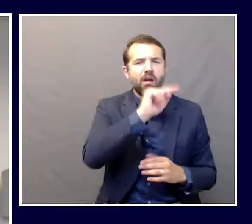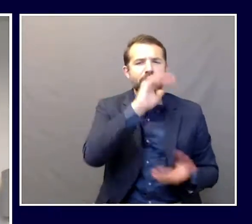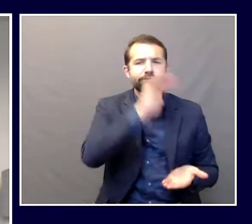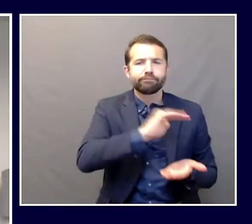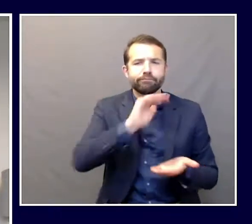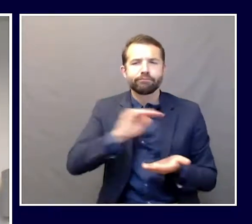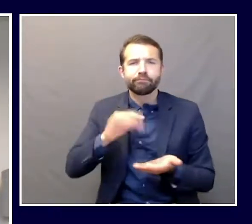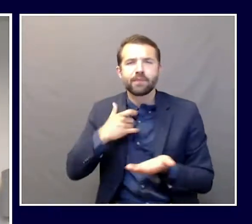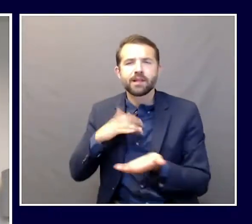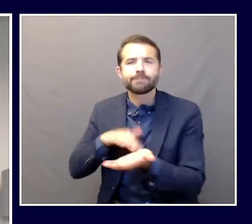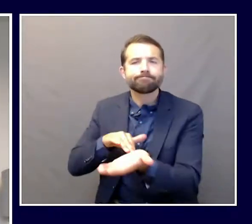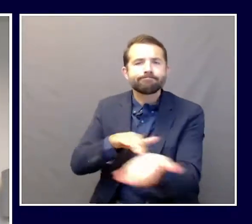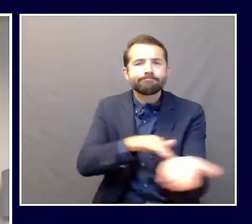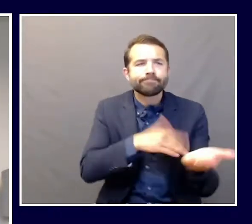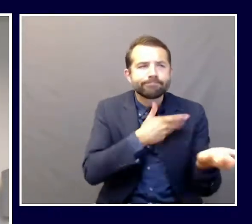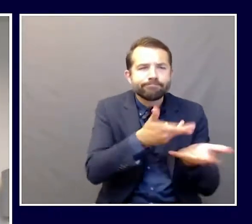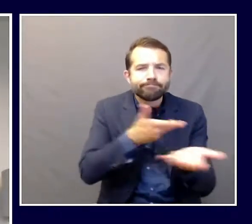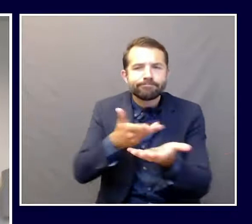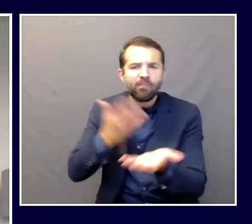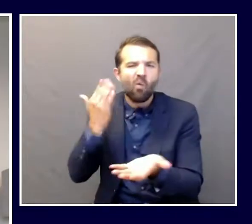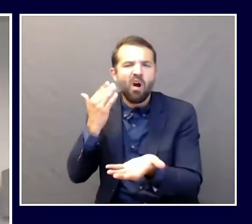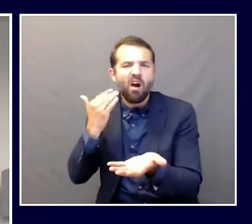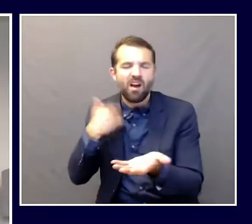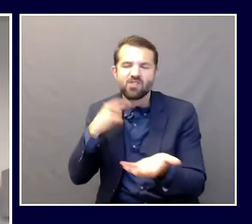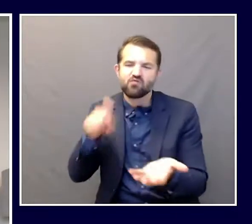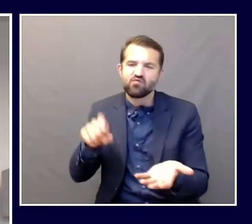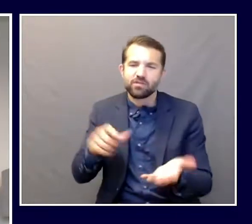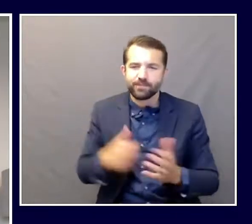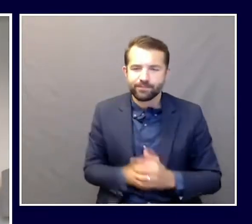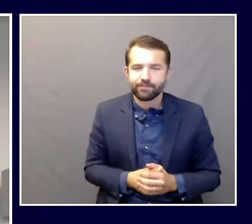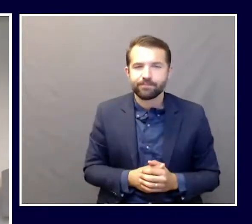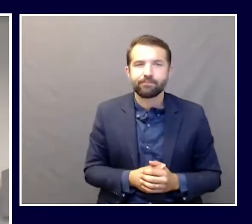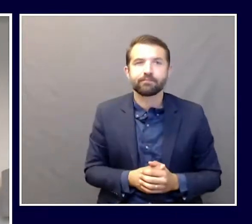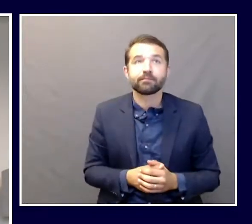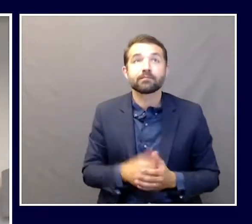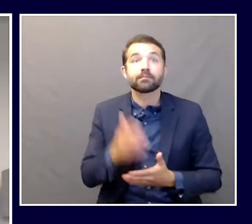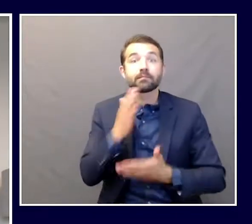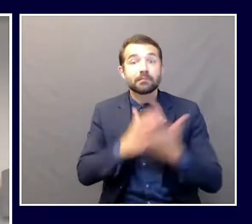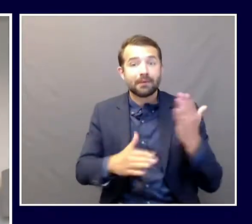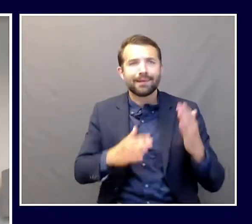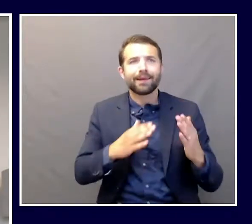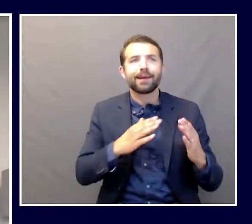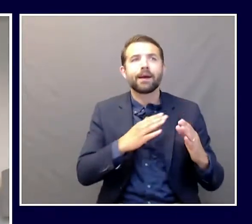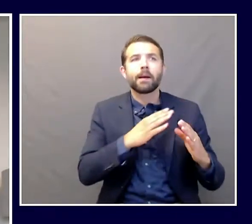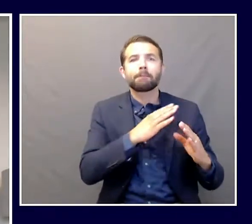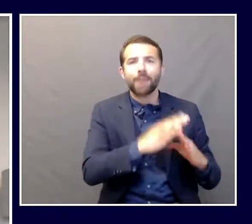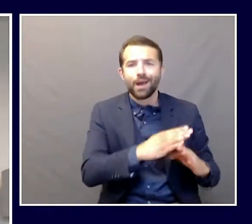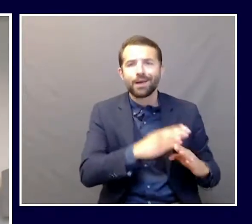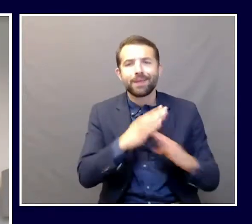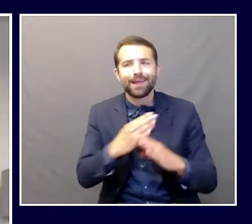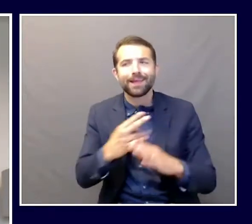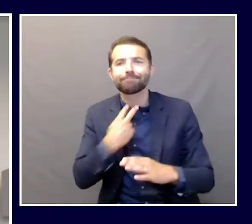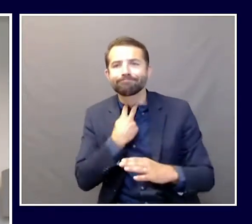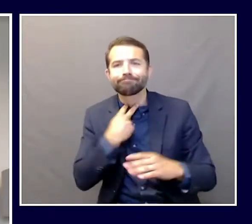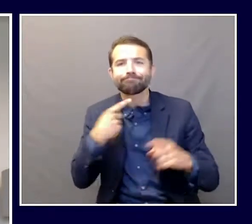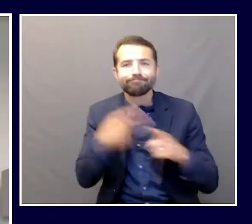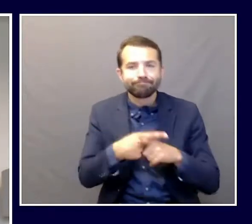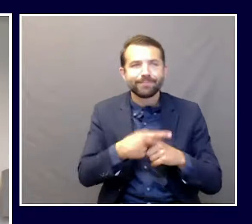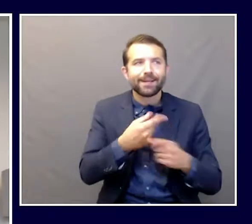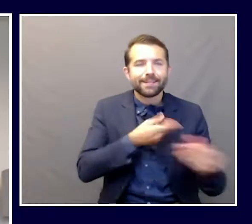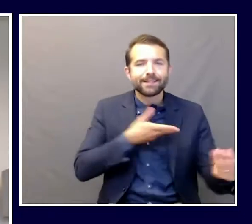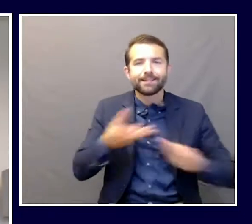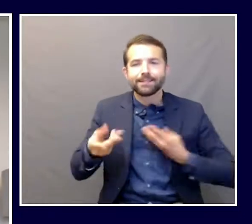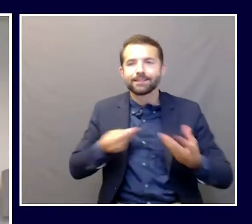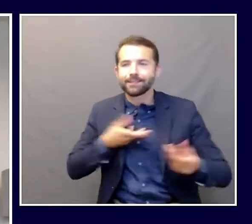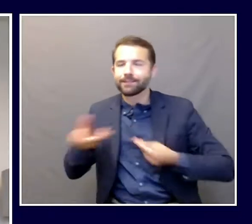options. There are some impediments that have been noted, or at least concerns that have been articulated, one of which Amy Brown